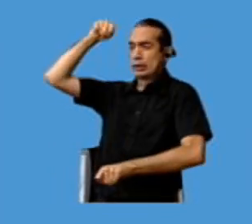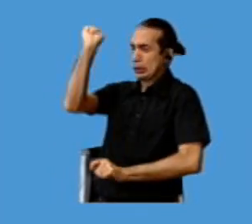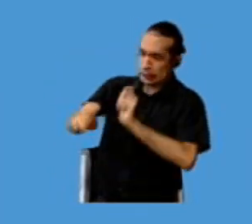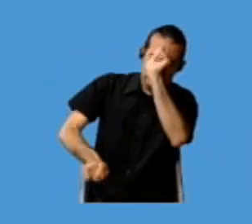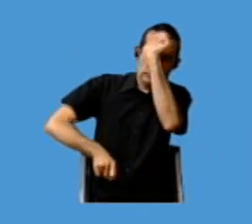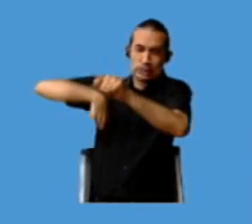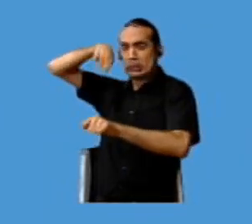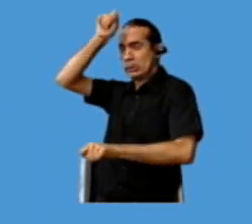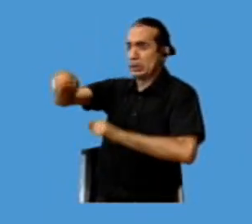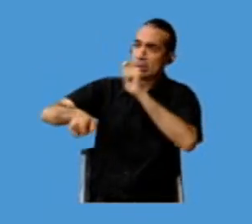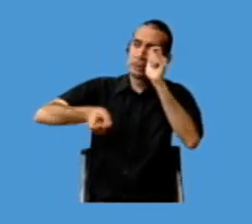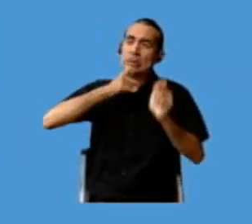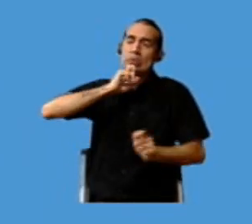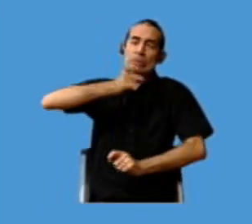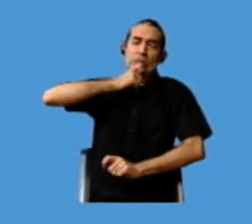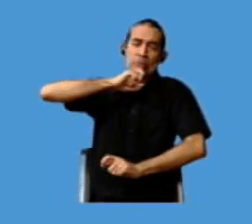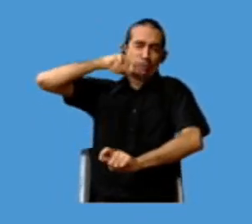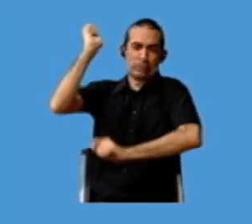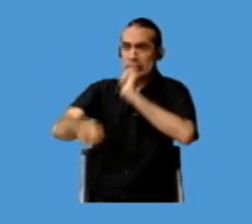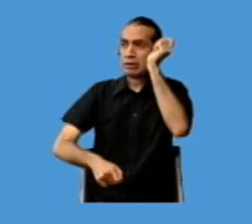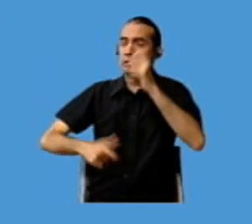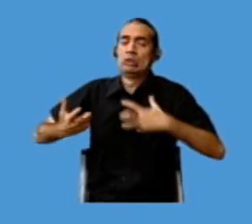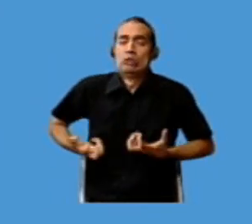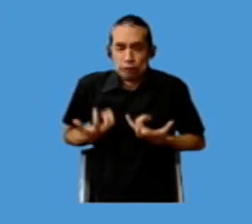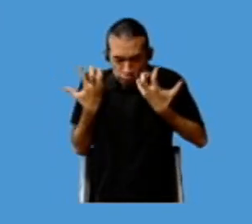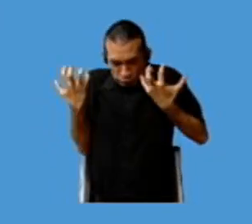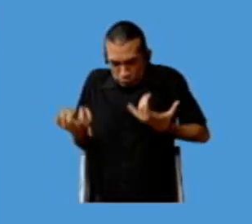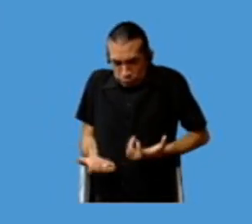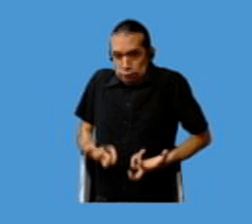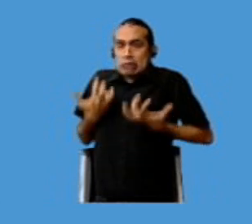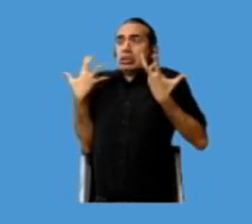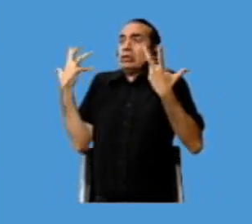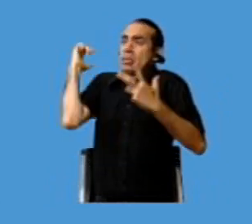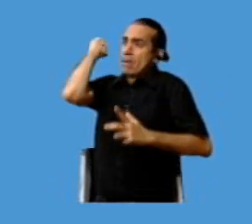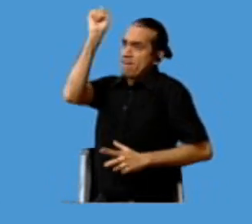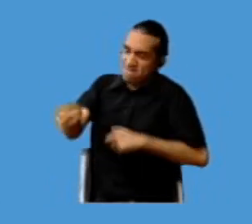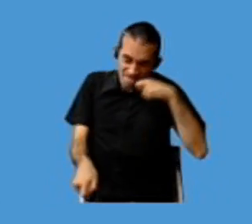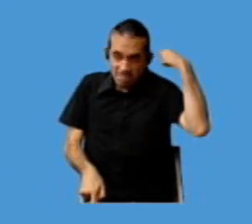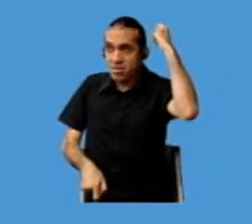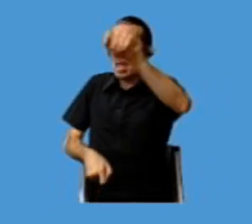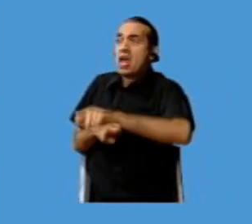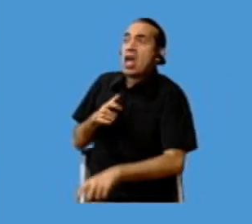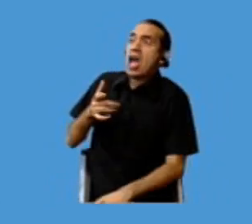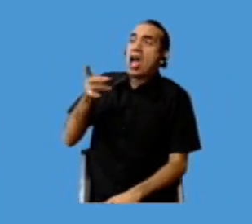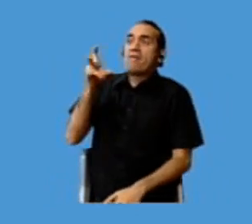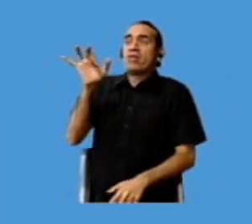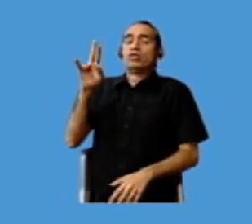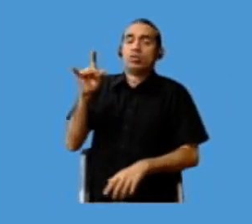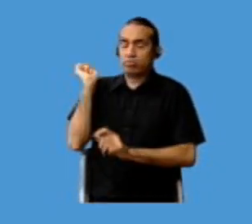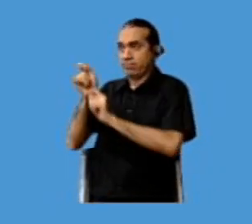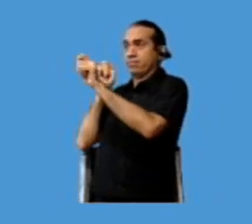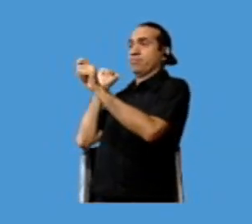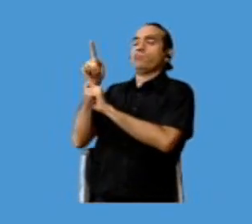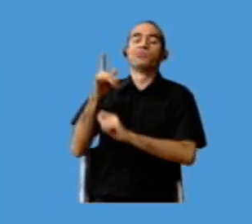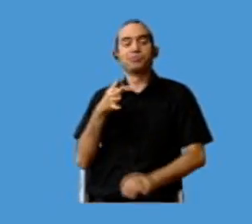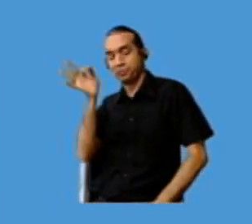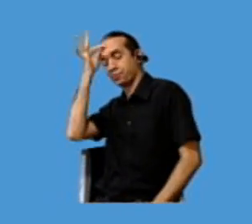very hot, but Victor vows it is not.